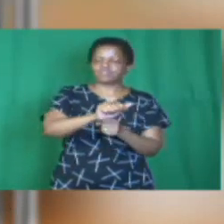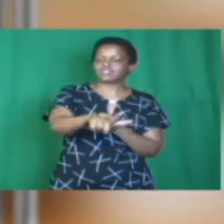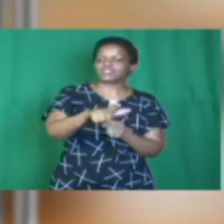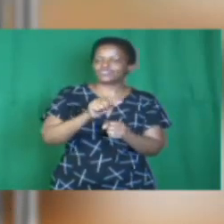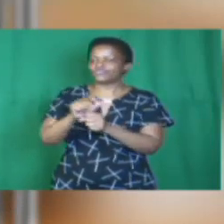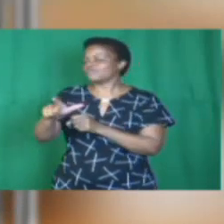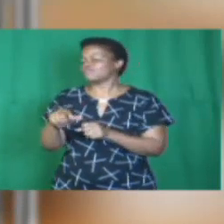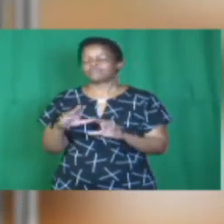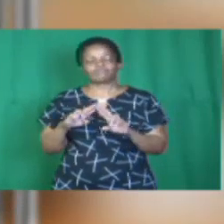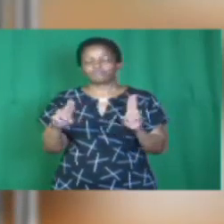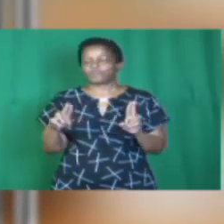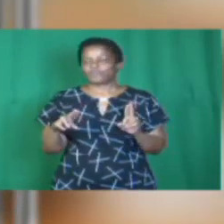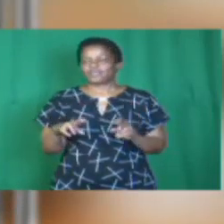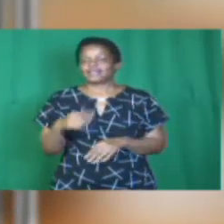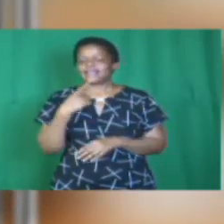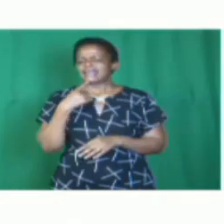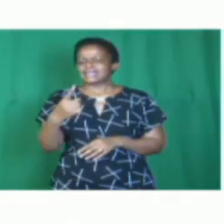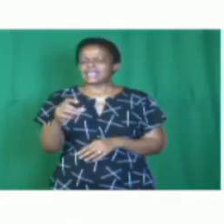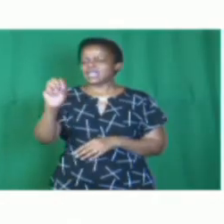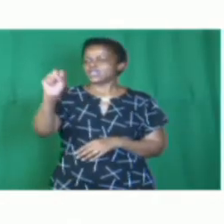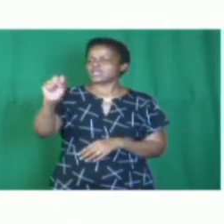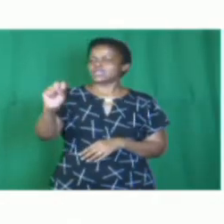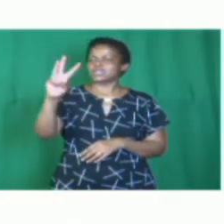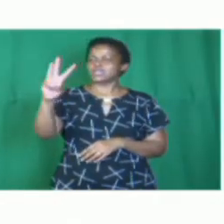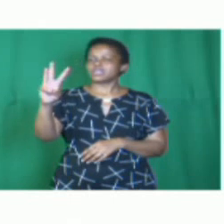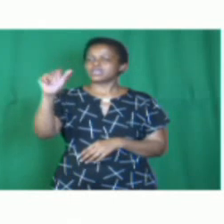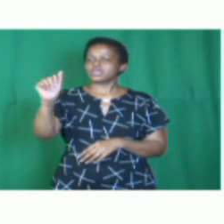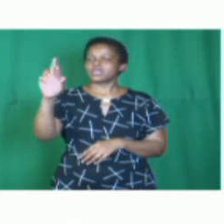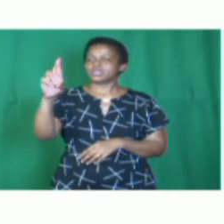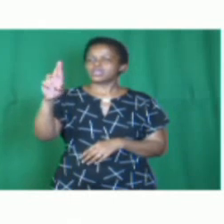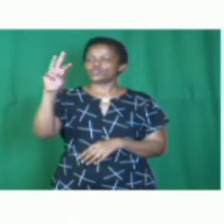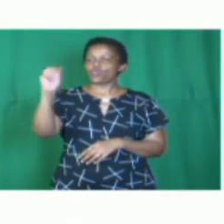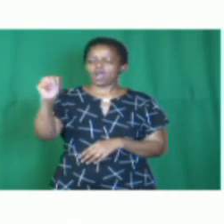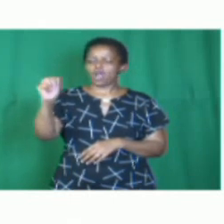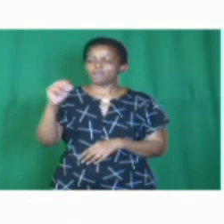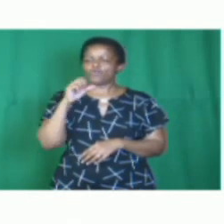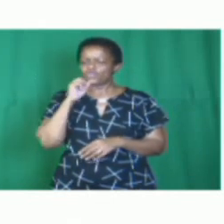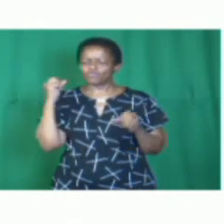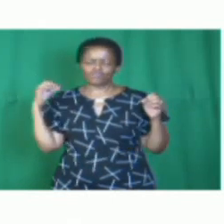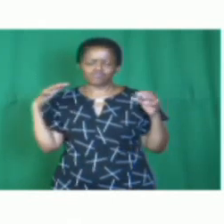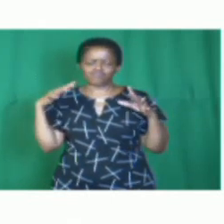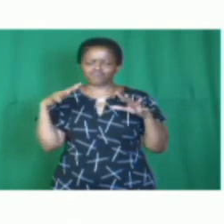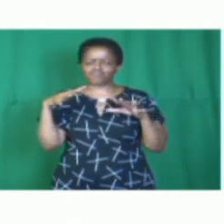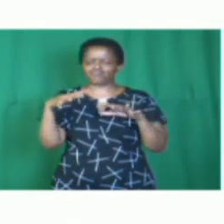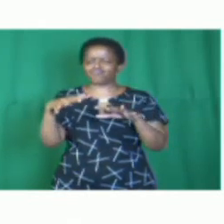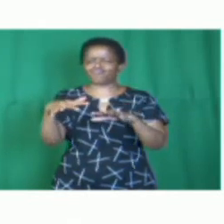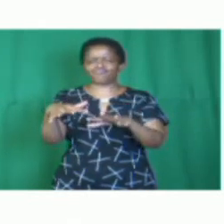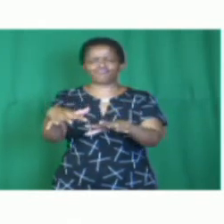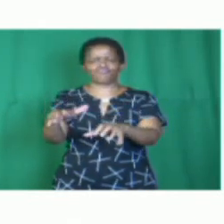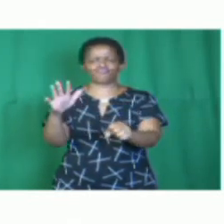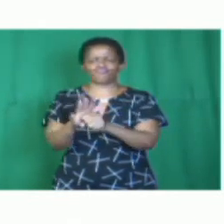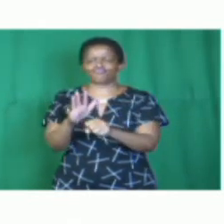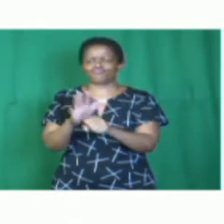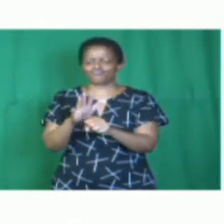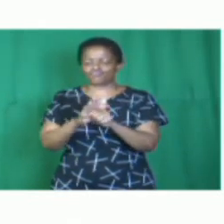They swarm the place. It means they flock into the place. And then the writer here has